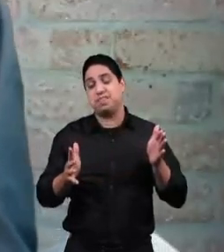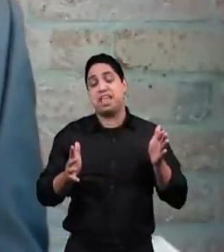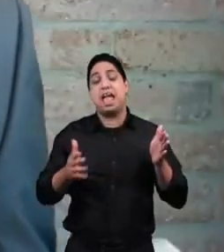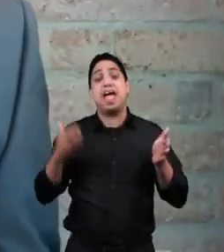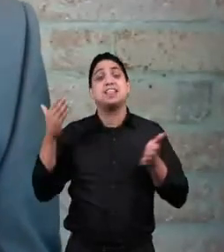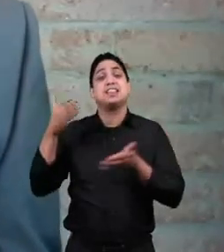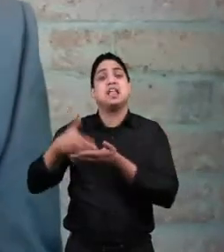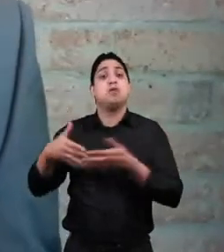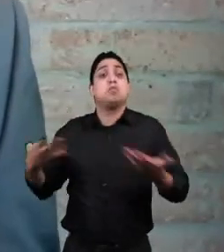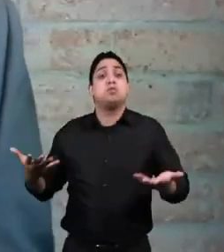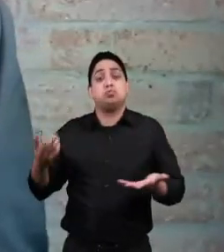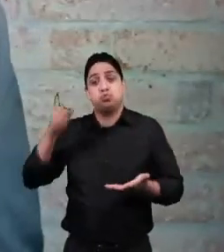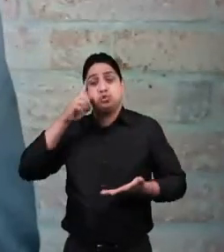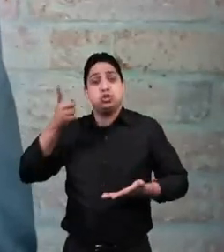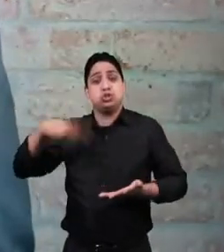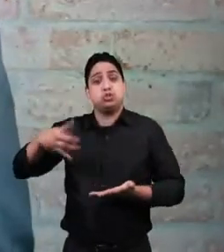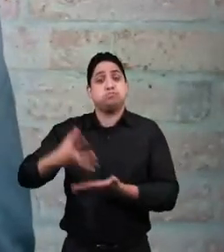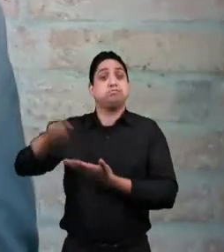a great walk.